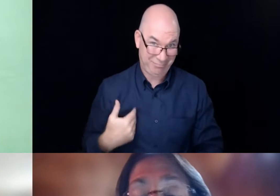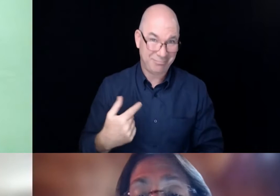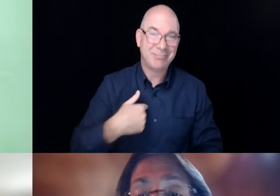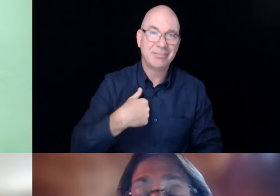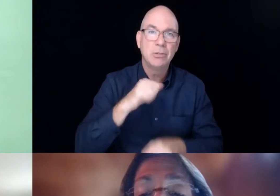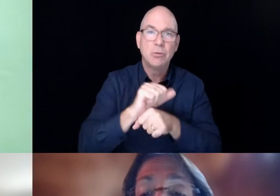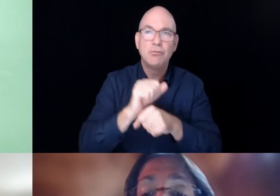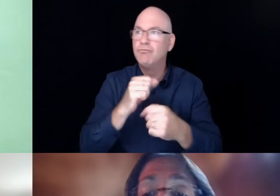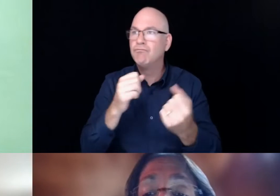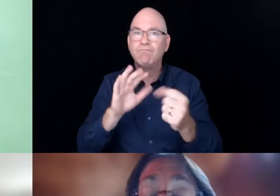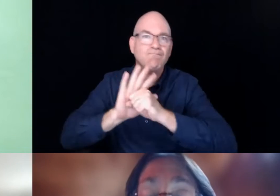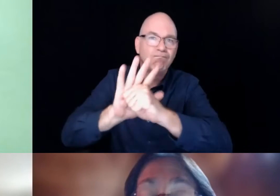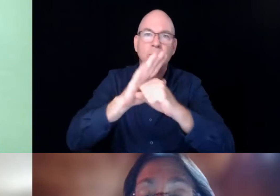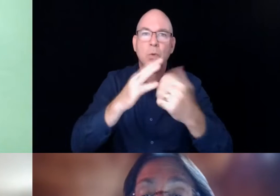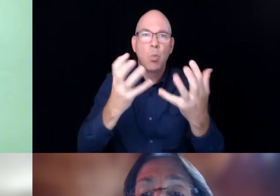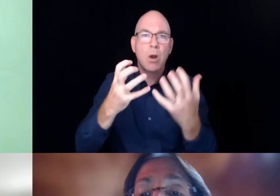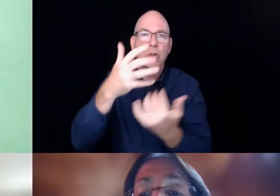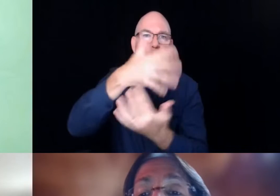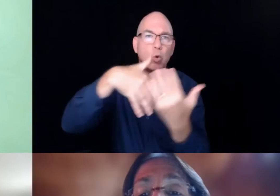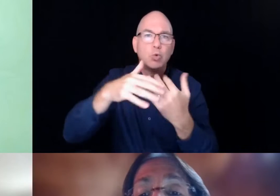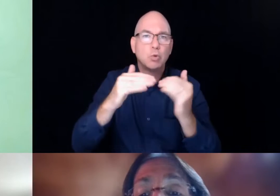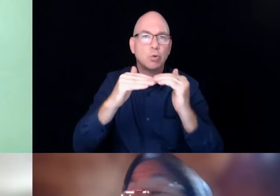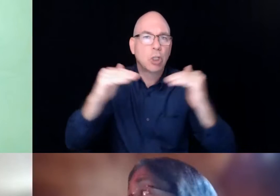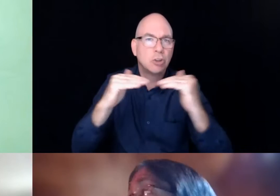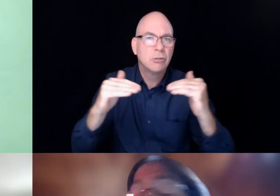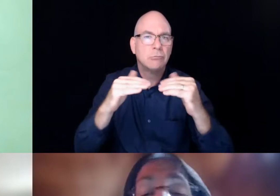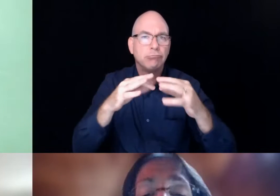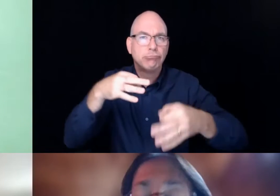justice activist and an advocate. And